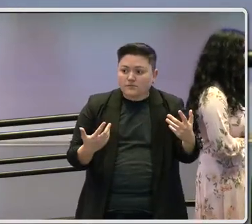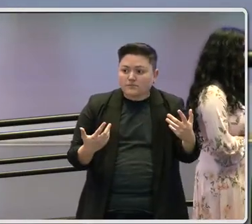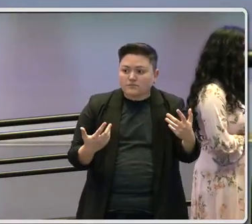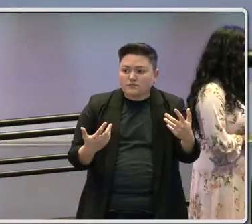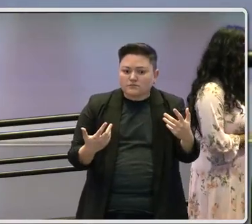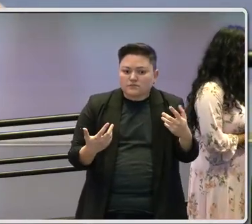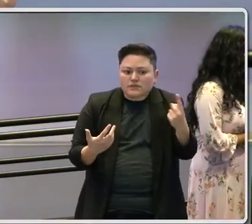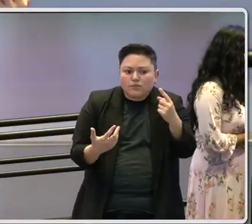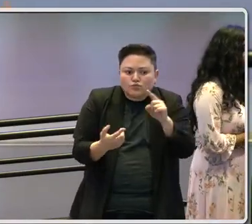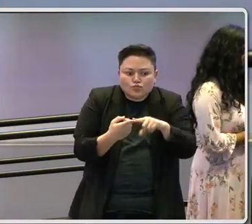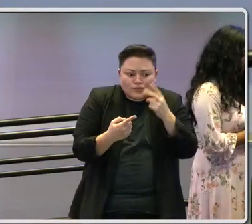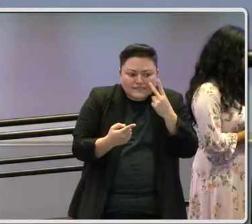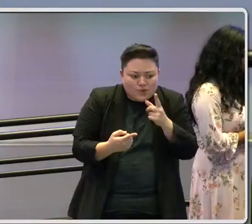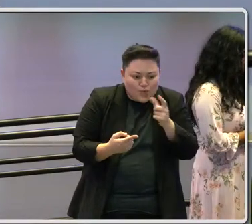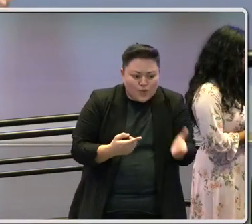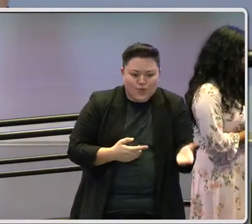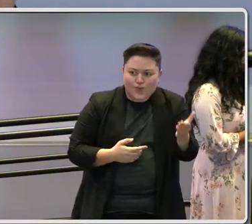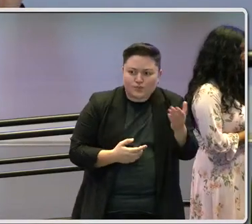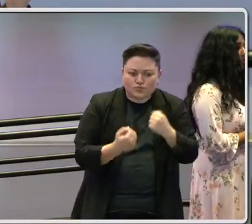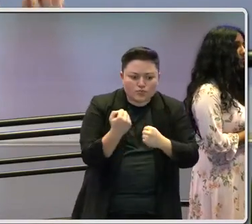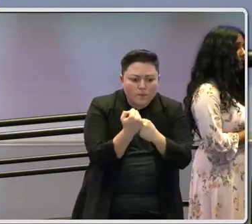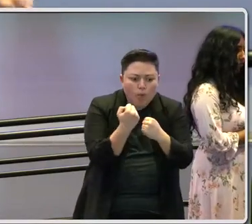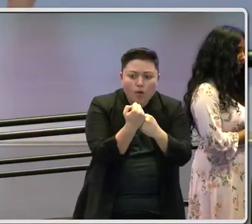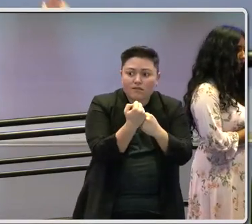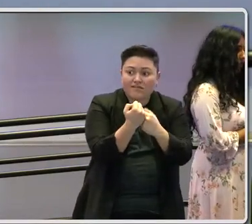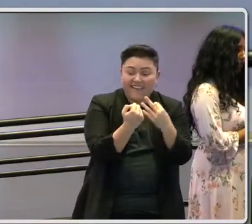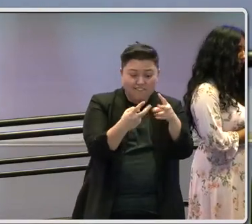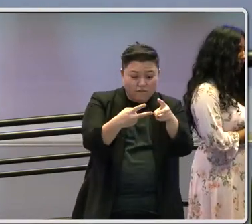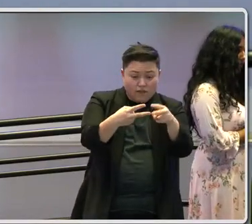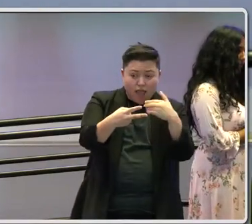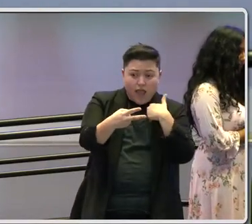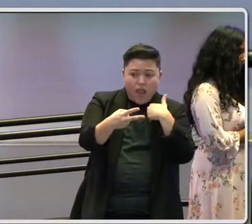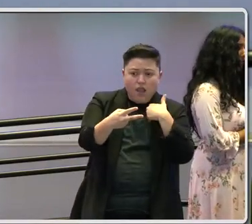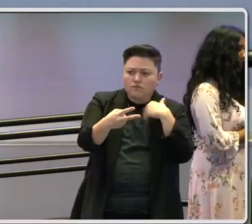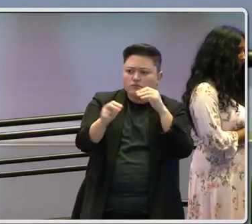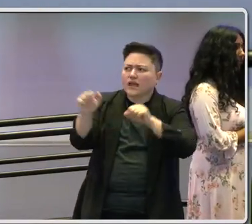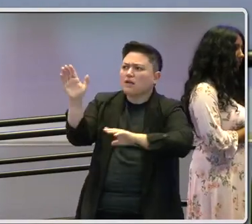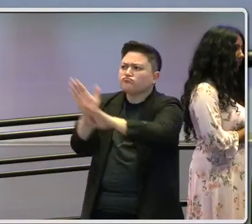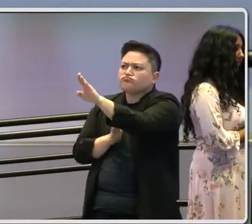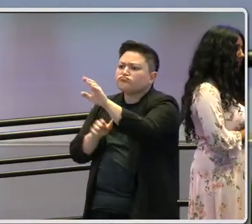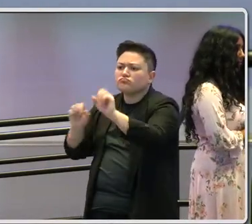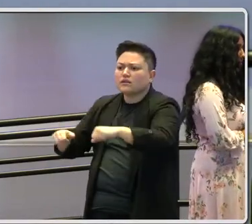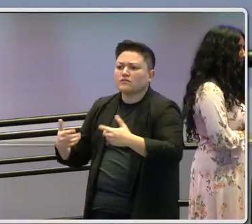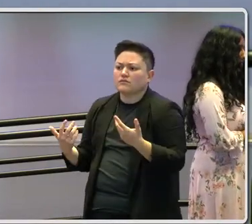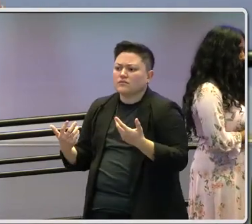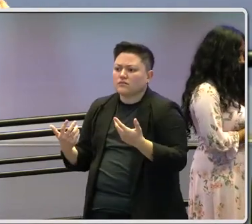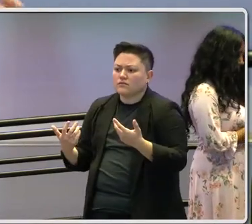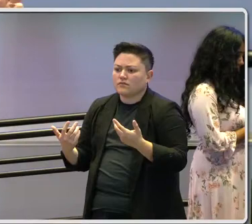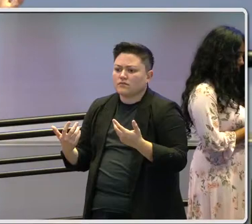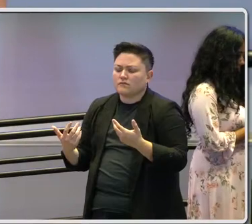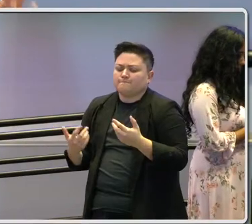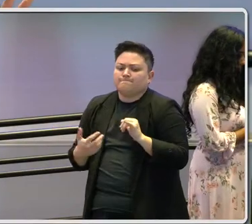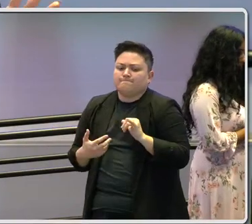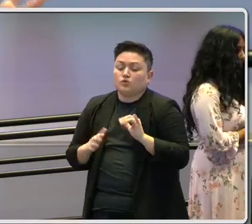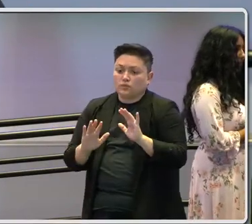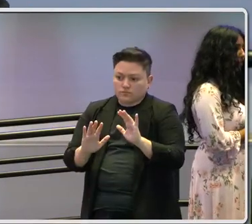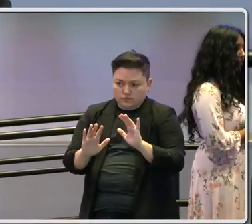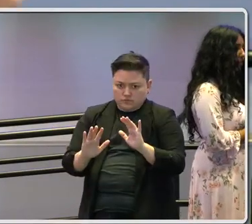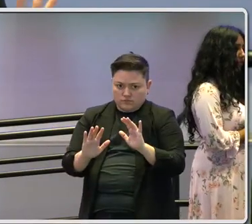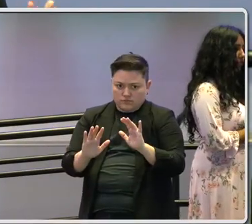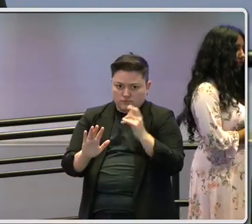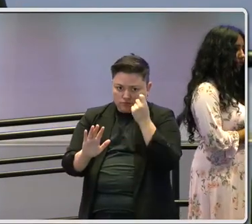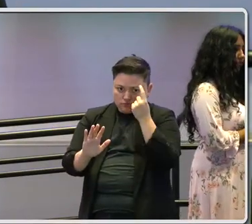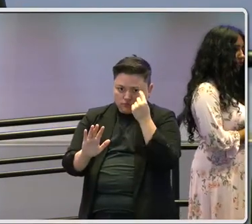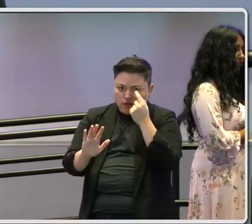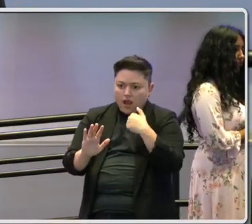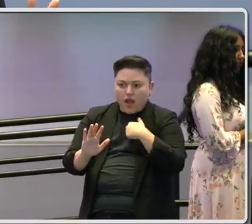be seen and to be supported, and they could do such amazing things. Now, I want to be clear, I was